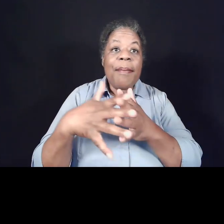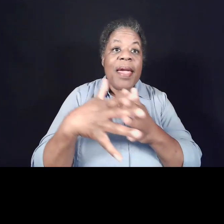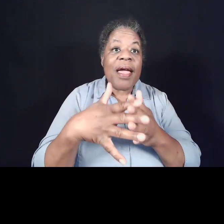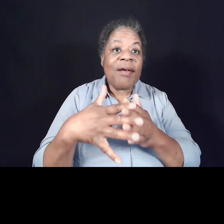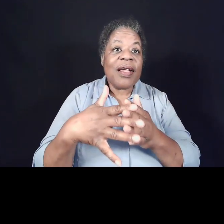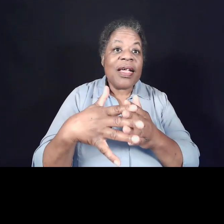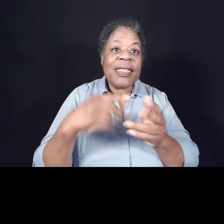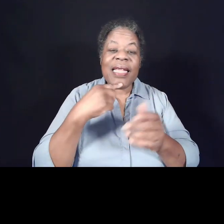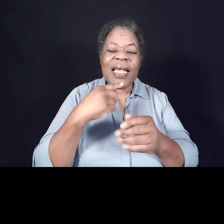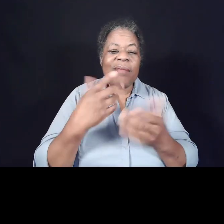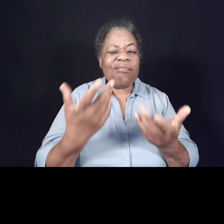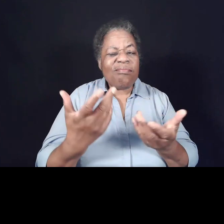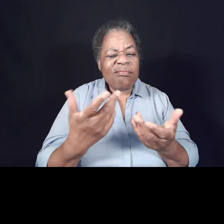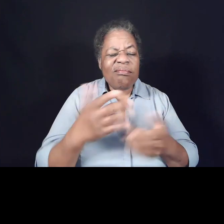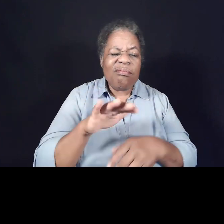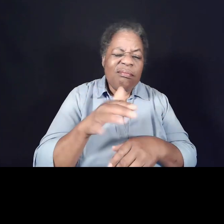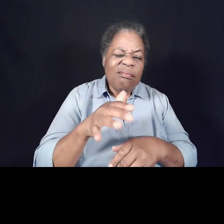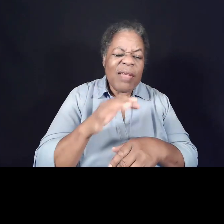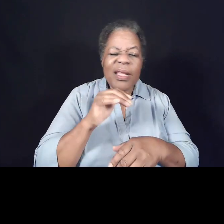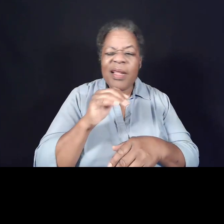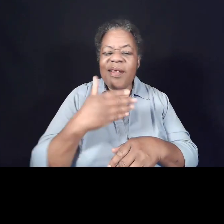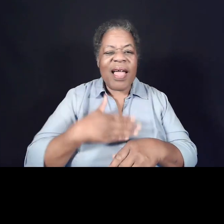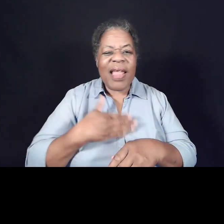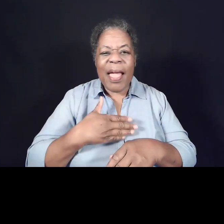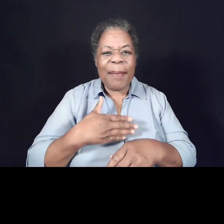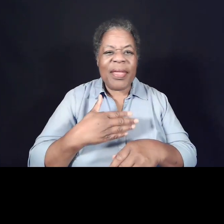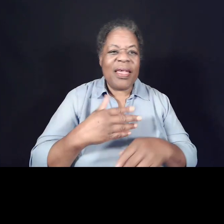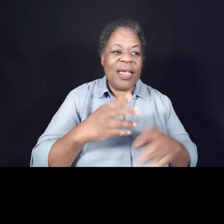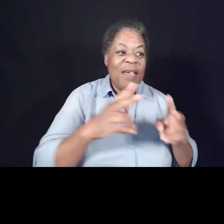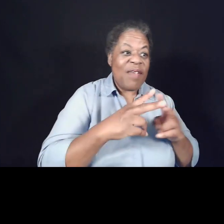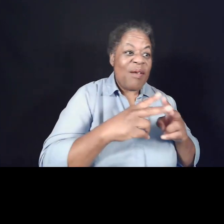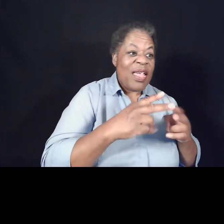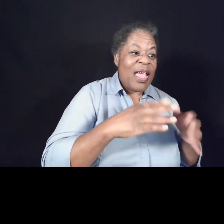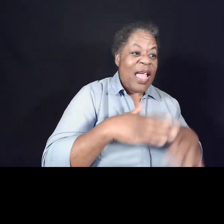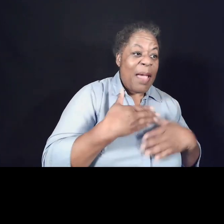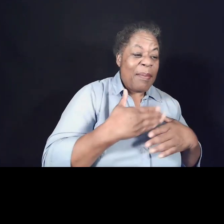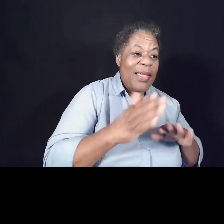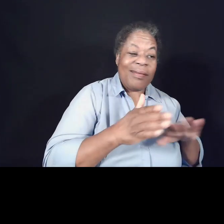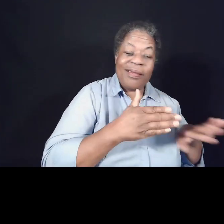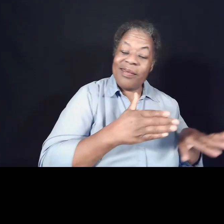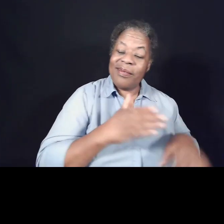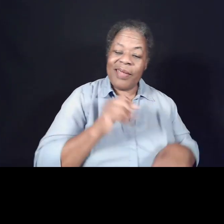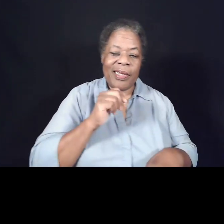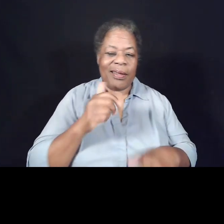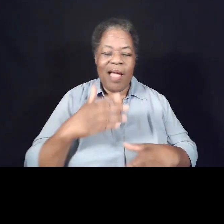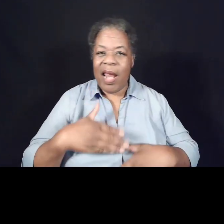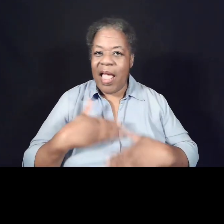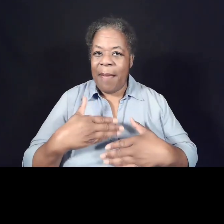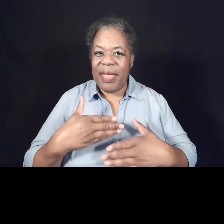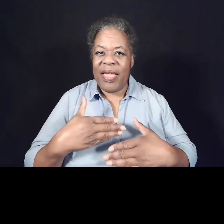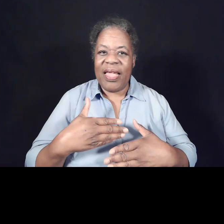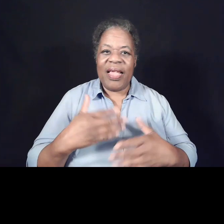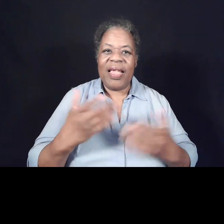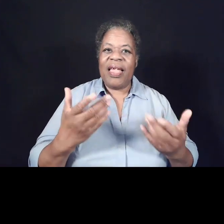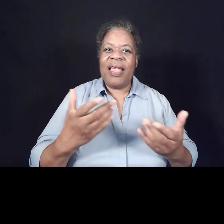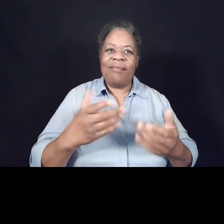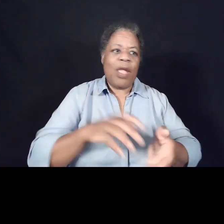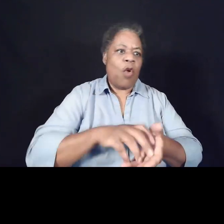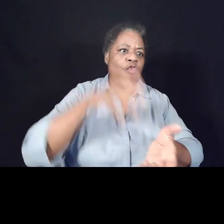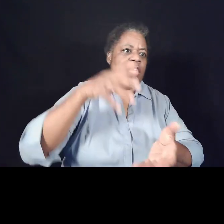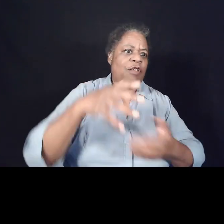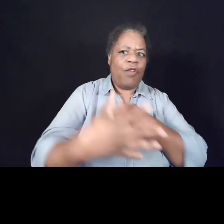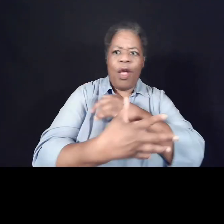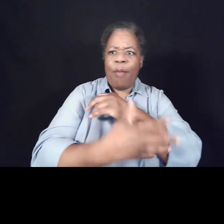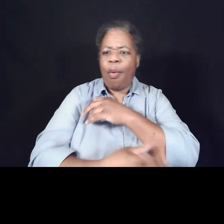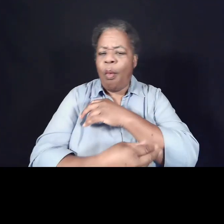not happy than to say they're very happy. And the numbers held across the board, rich, poor, men, women,